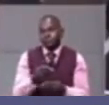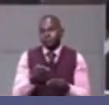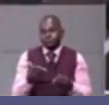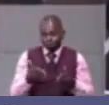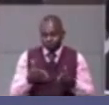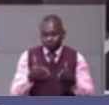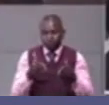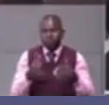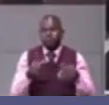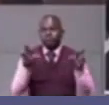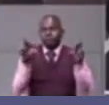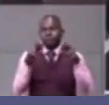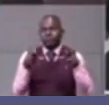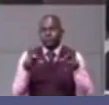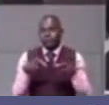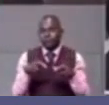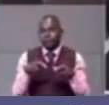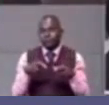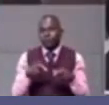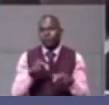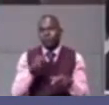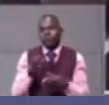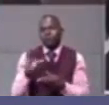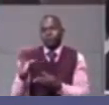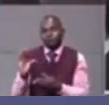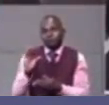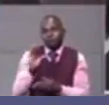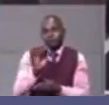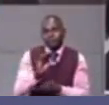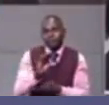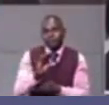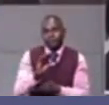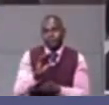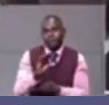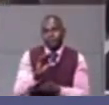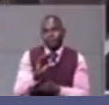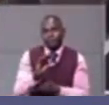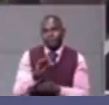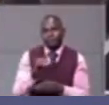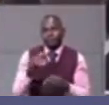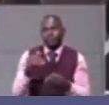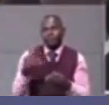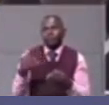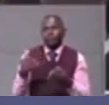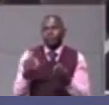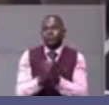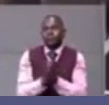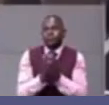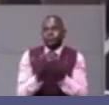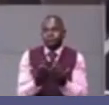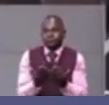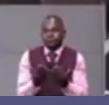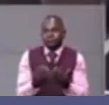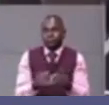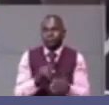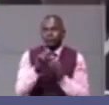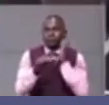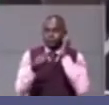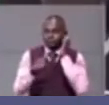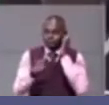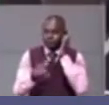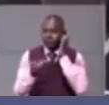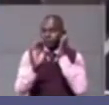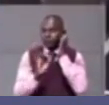roads. That money was put in the newspapers of 17th